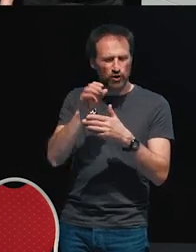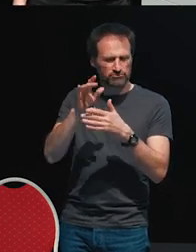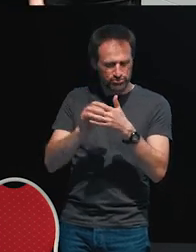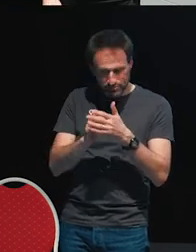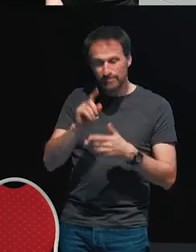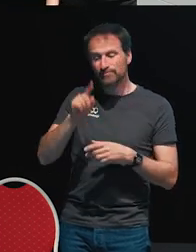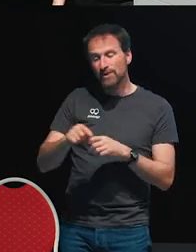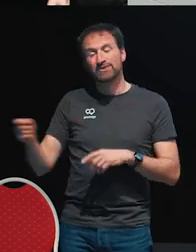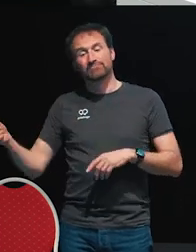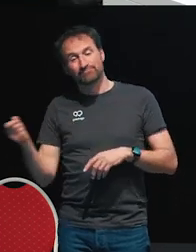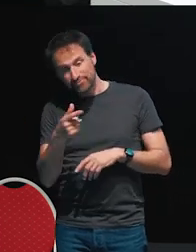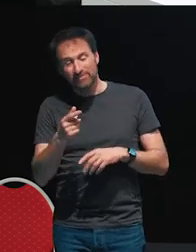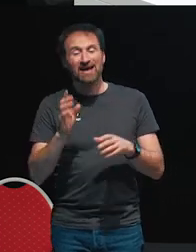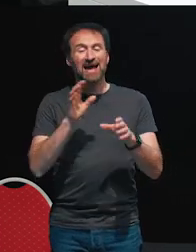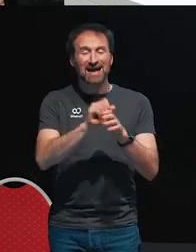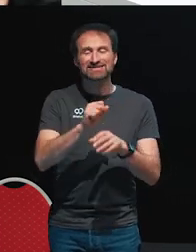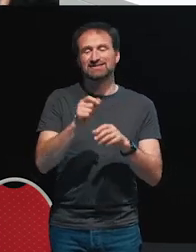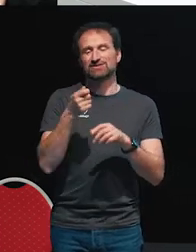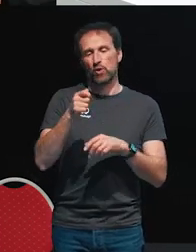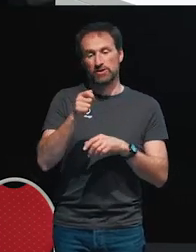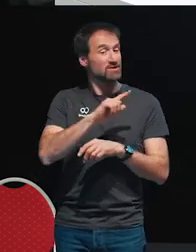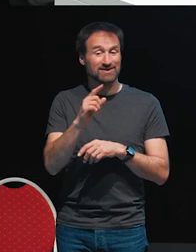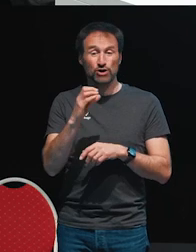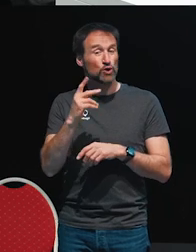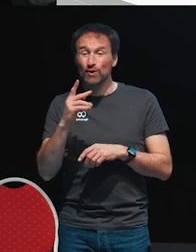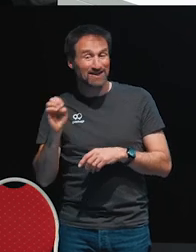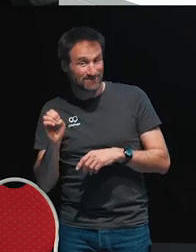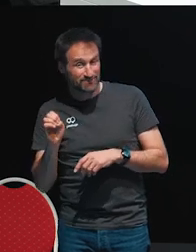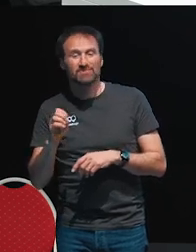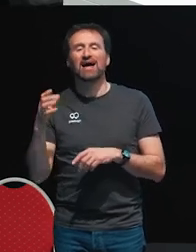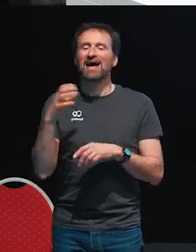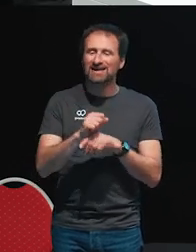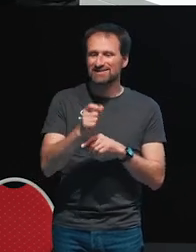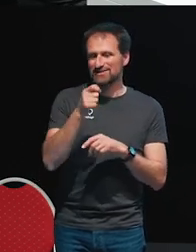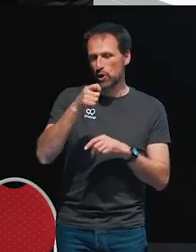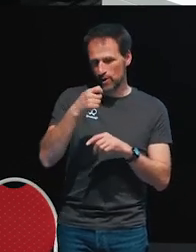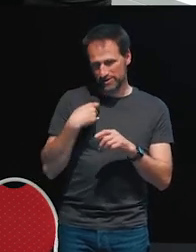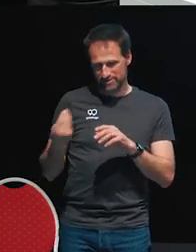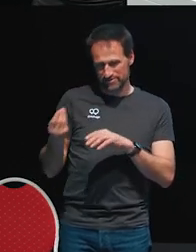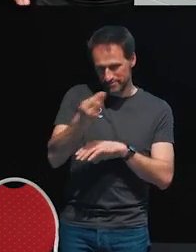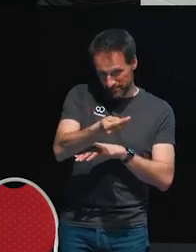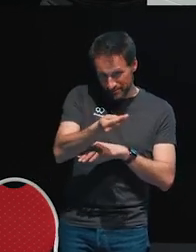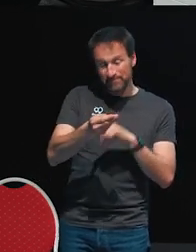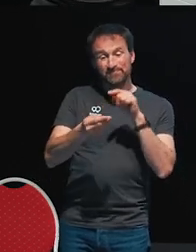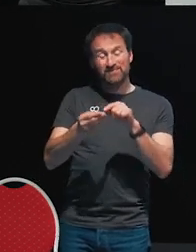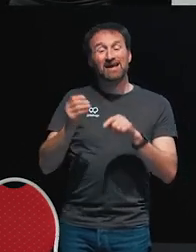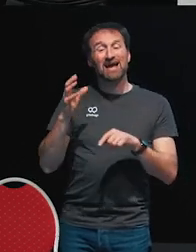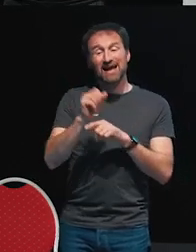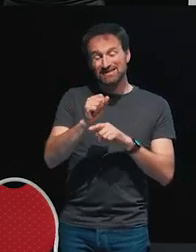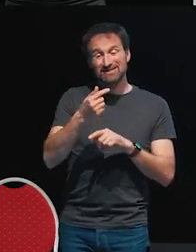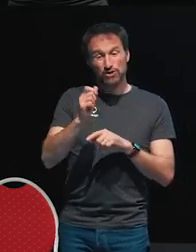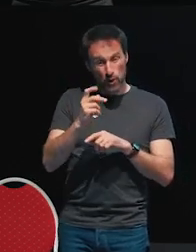access token. Instead of a cookie, we're sending back an access token in this approach. And we save this access token somewhere in